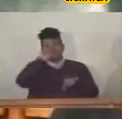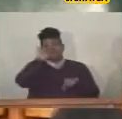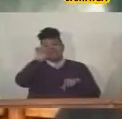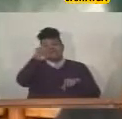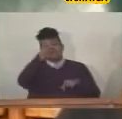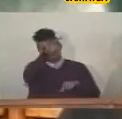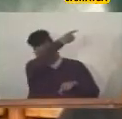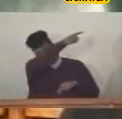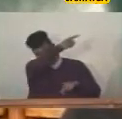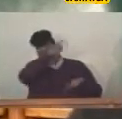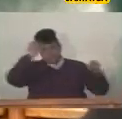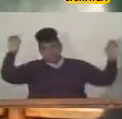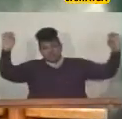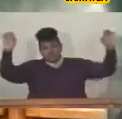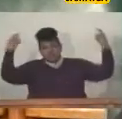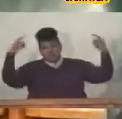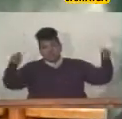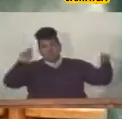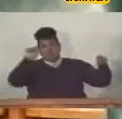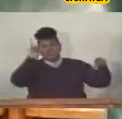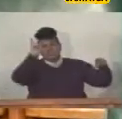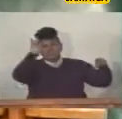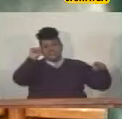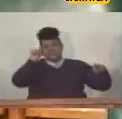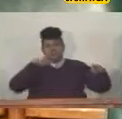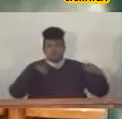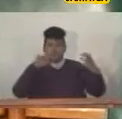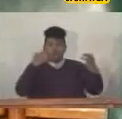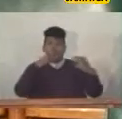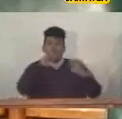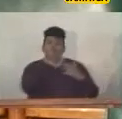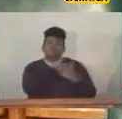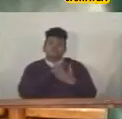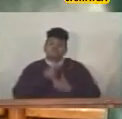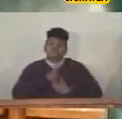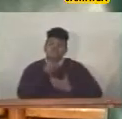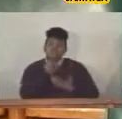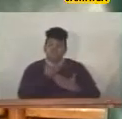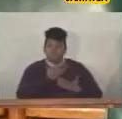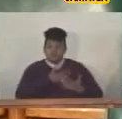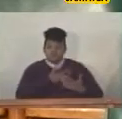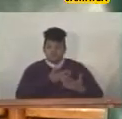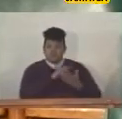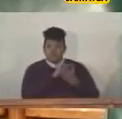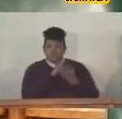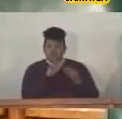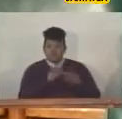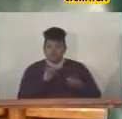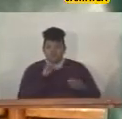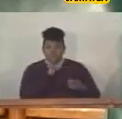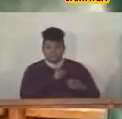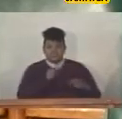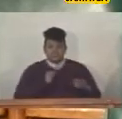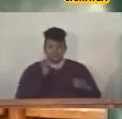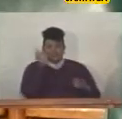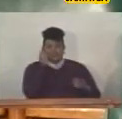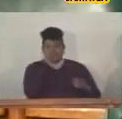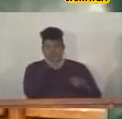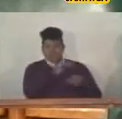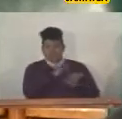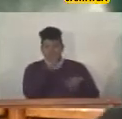state of public emergency. Mr. President, I want to personally express the comment made by Senator Morris